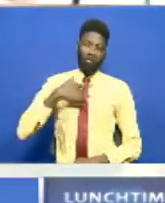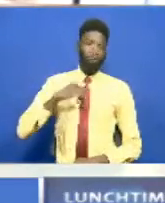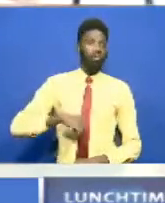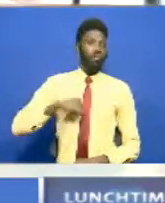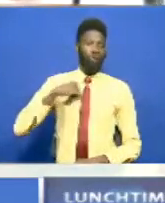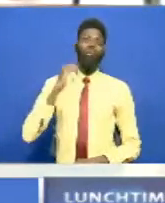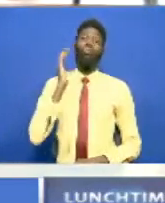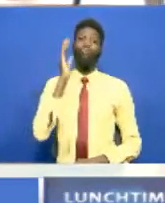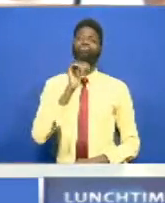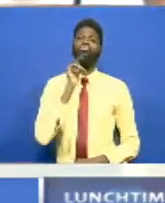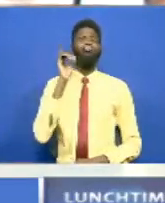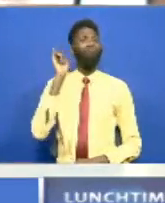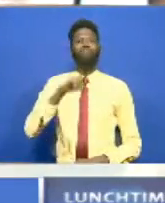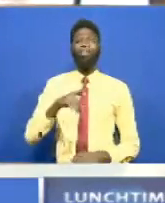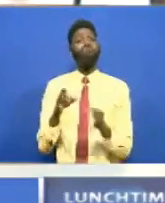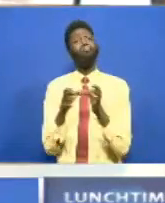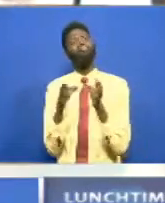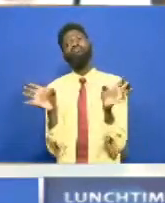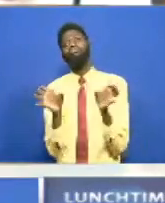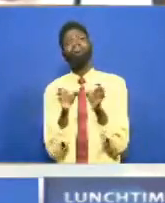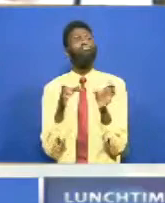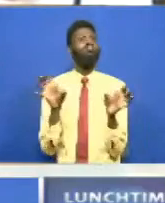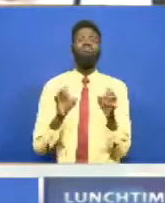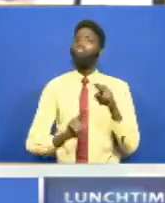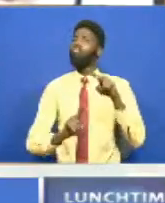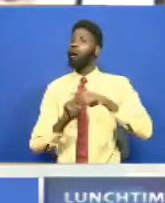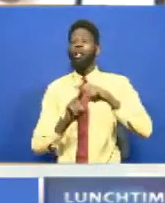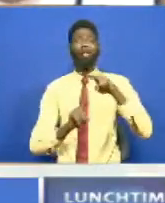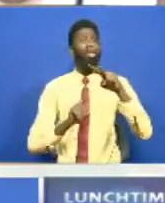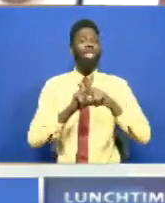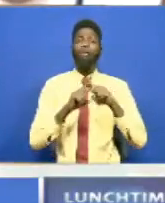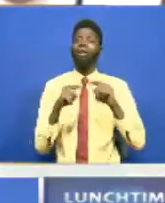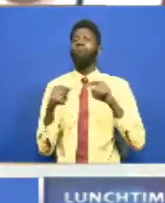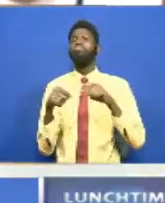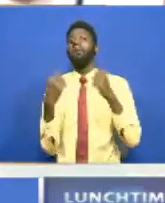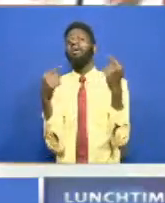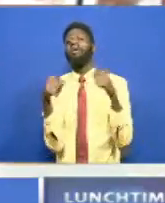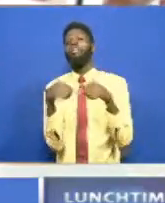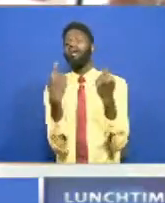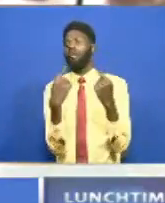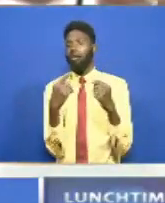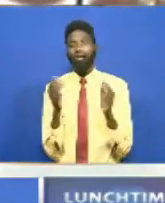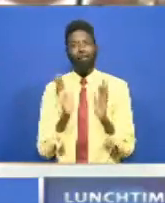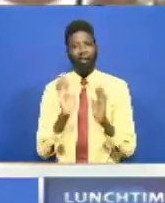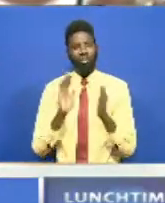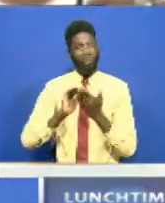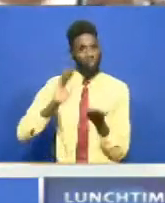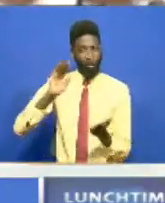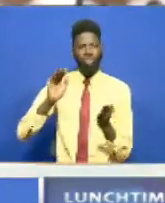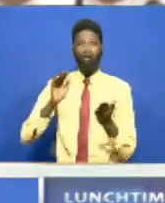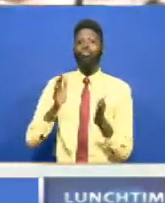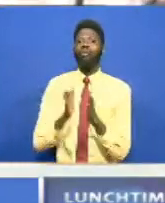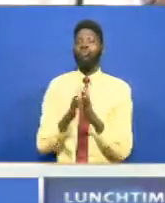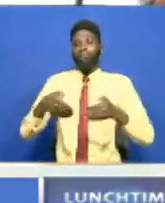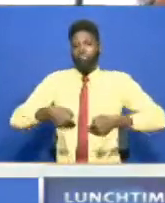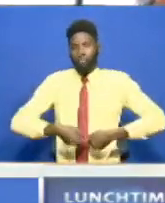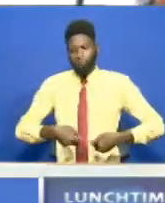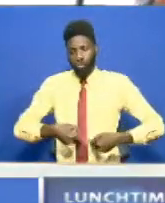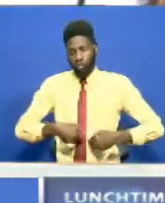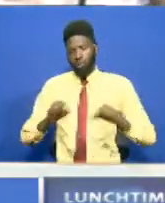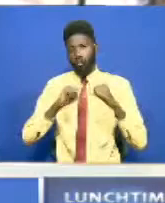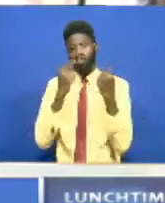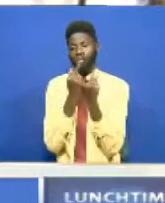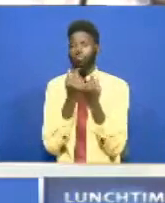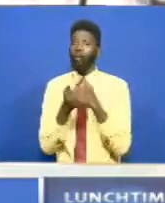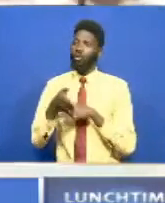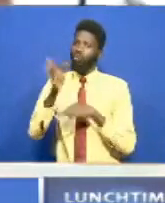splitting, and creating despondency and despair, especially amongst our young people. Nasema Mungu